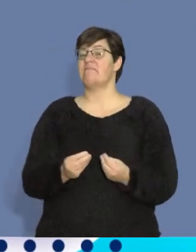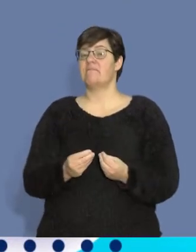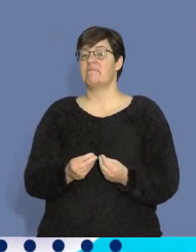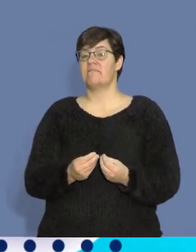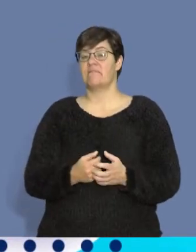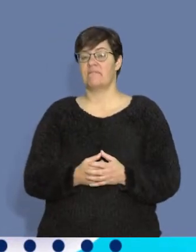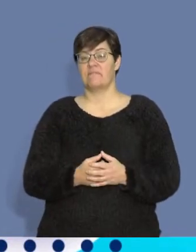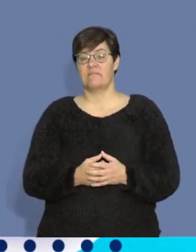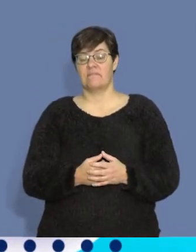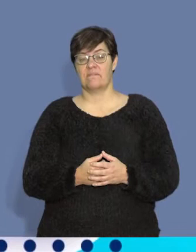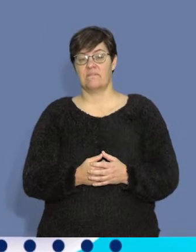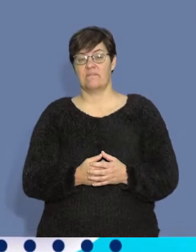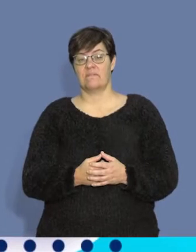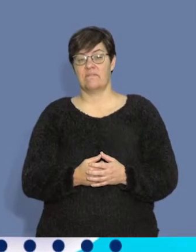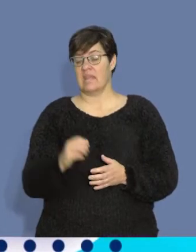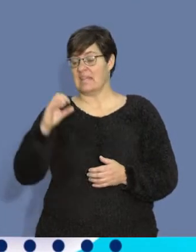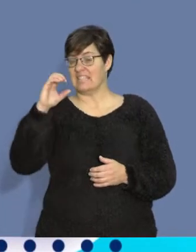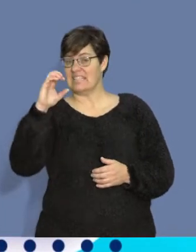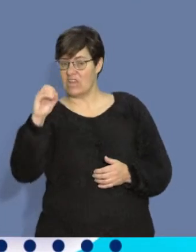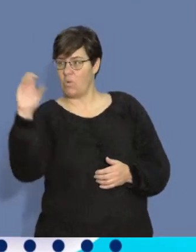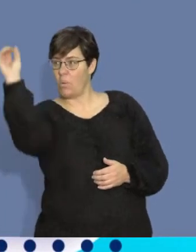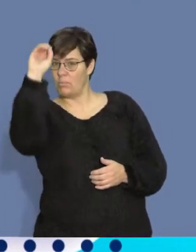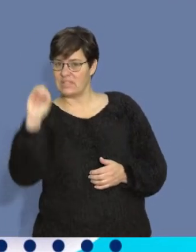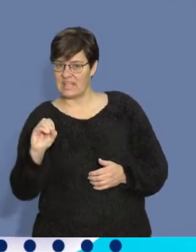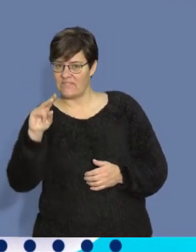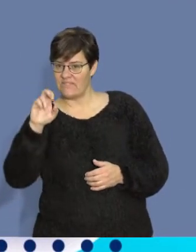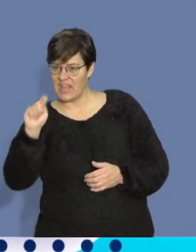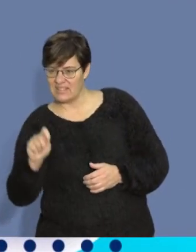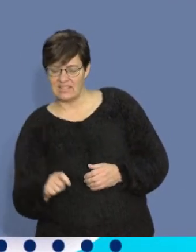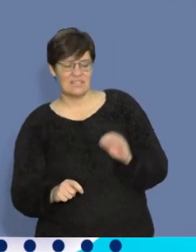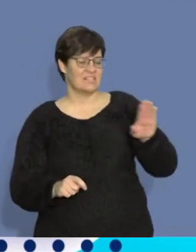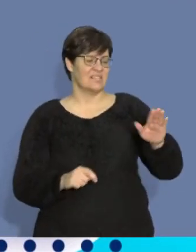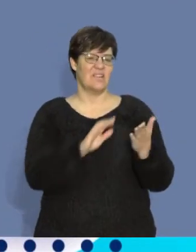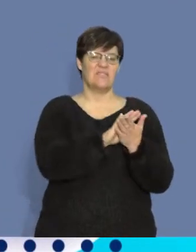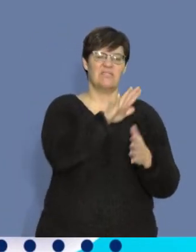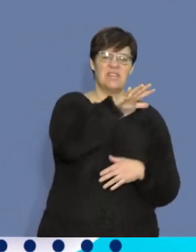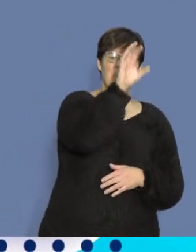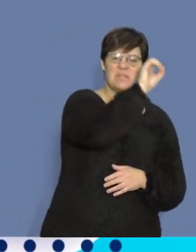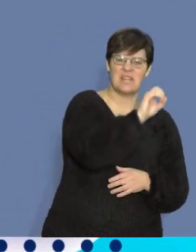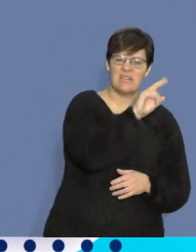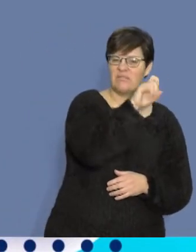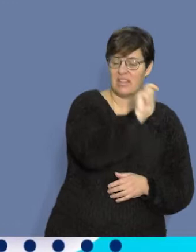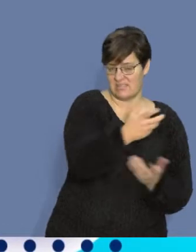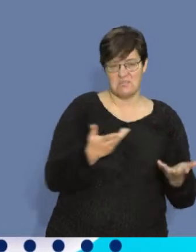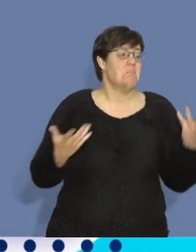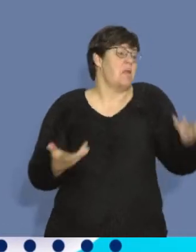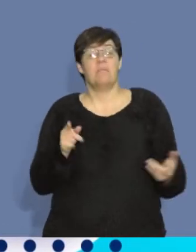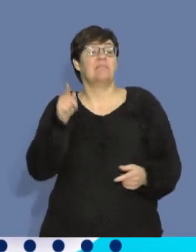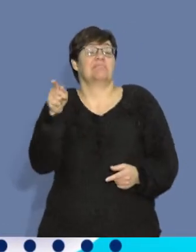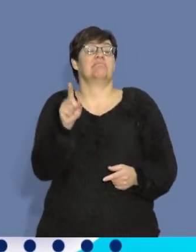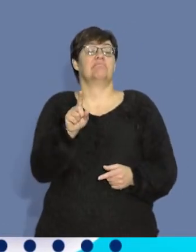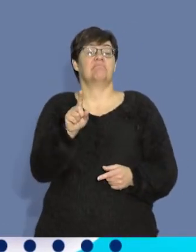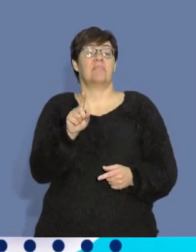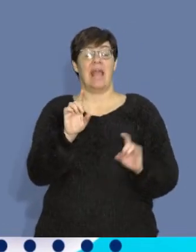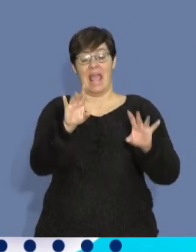system whereby you have zero-rated items. Okay, now assuming this was an exam question and